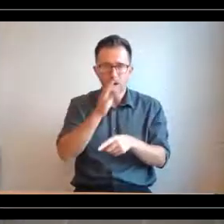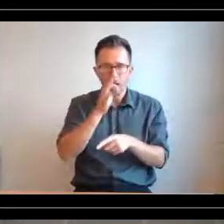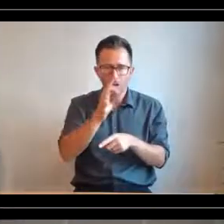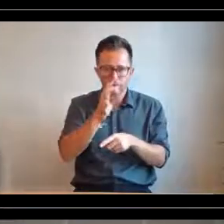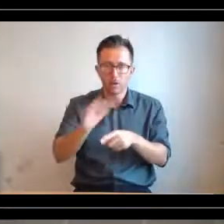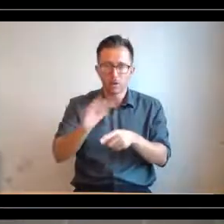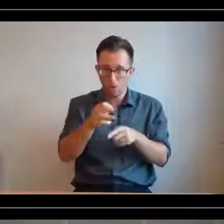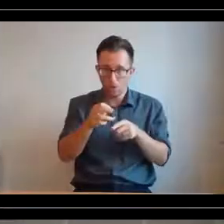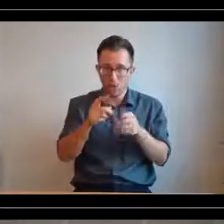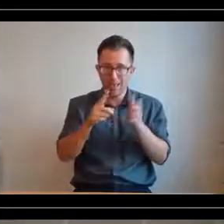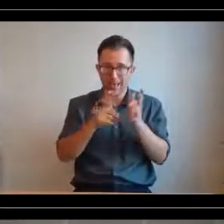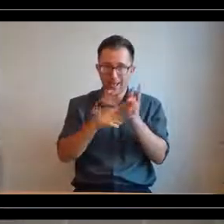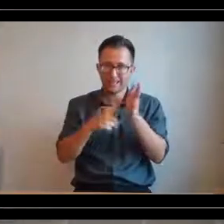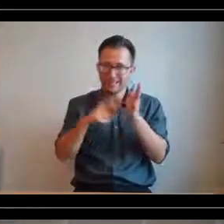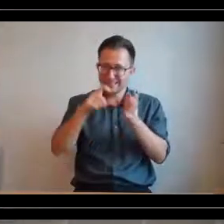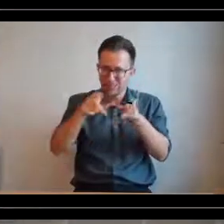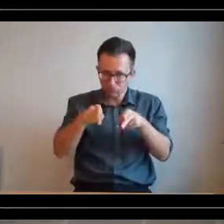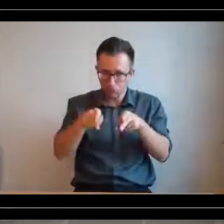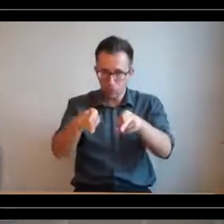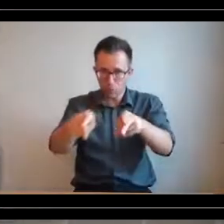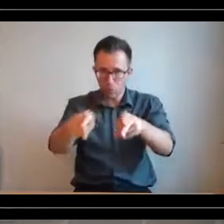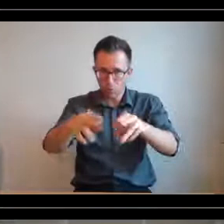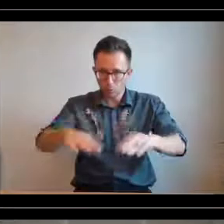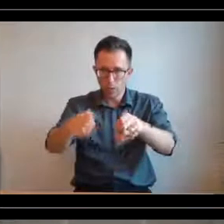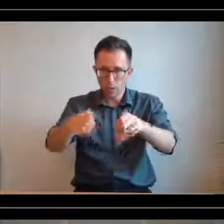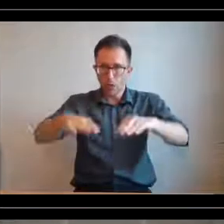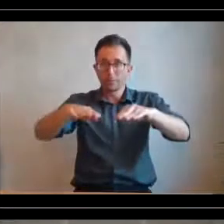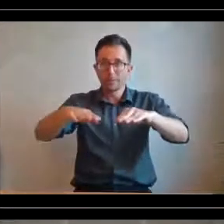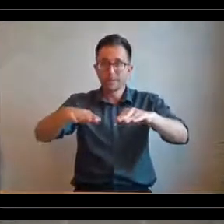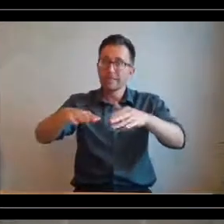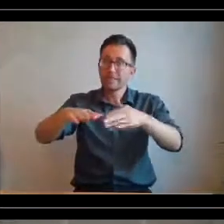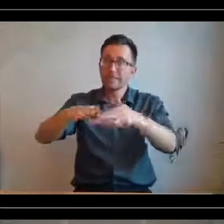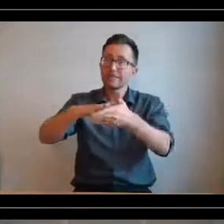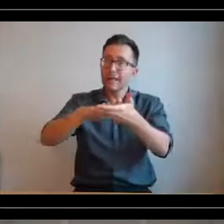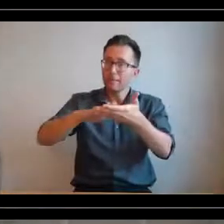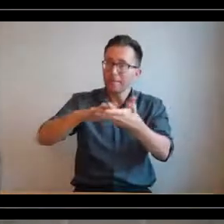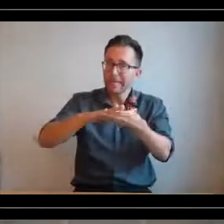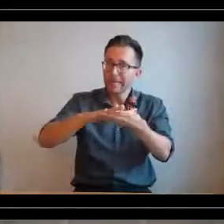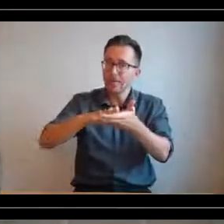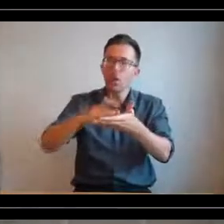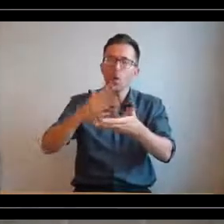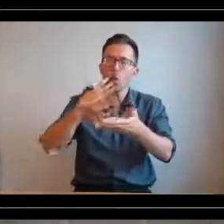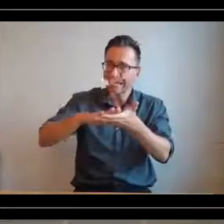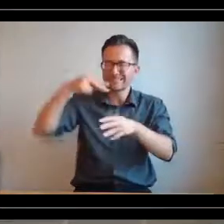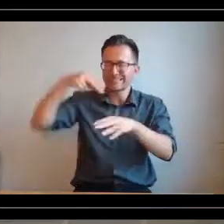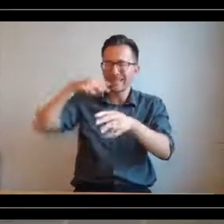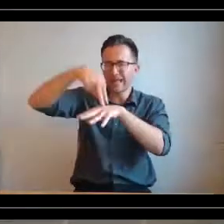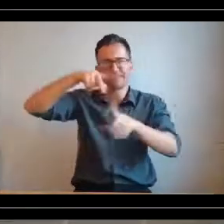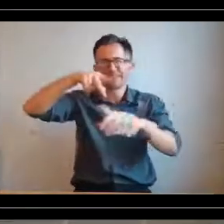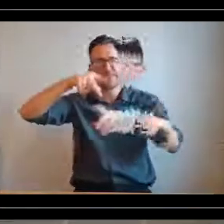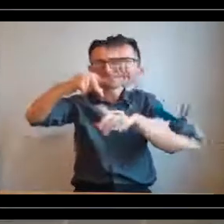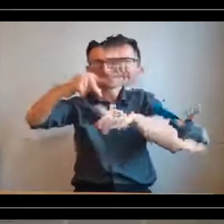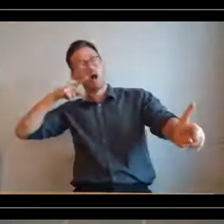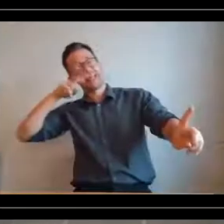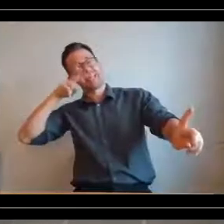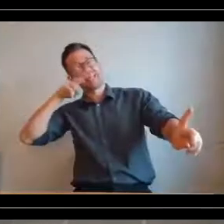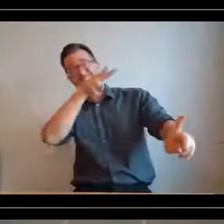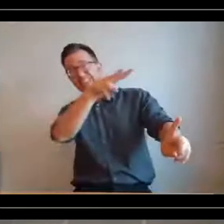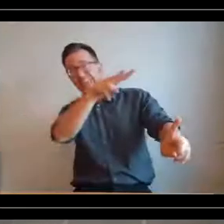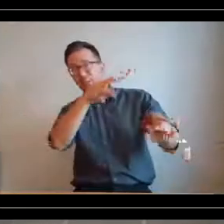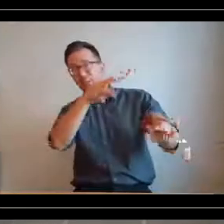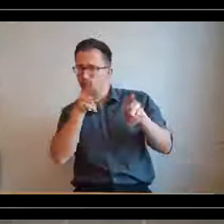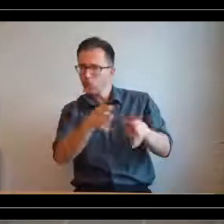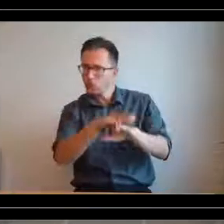crossing at Thong Lane result in gantries being visible in the landscape? I don't know which one of you feels best qualified to answer that